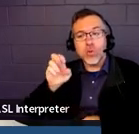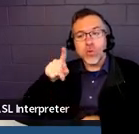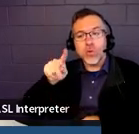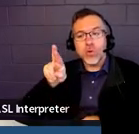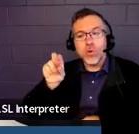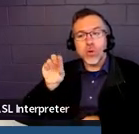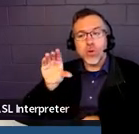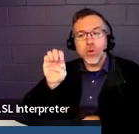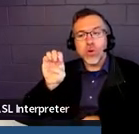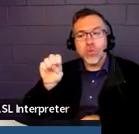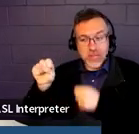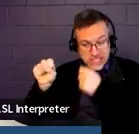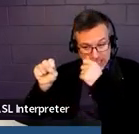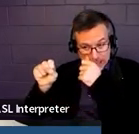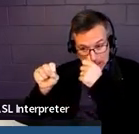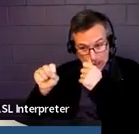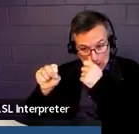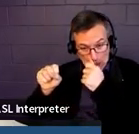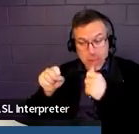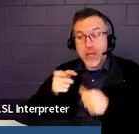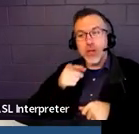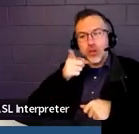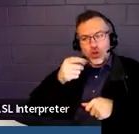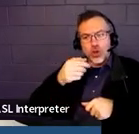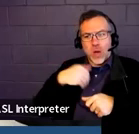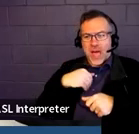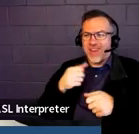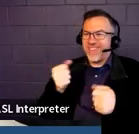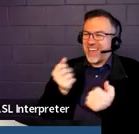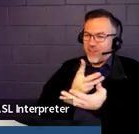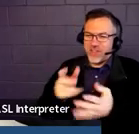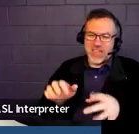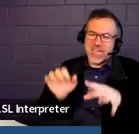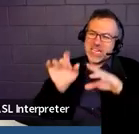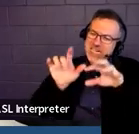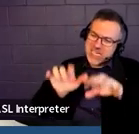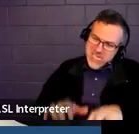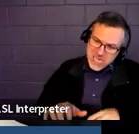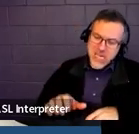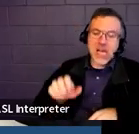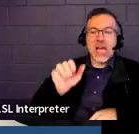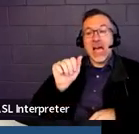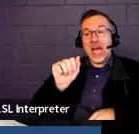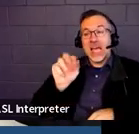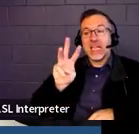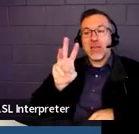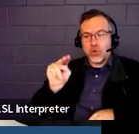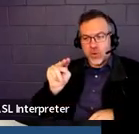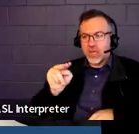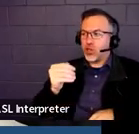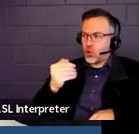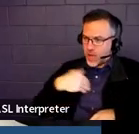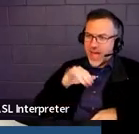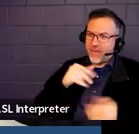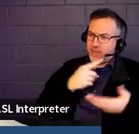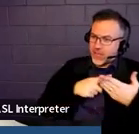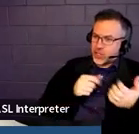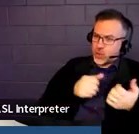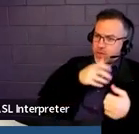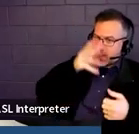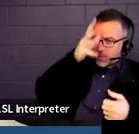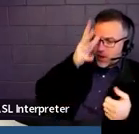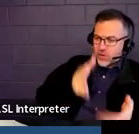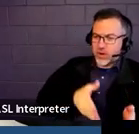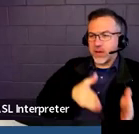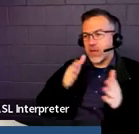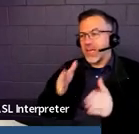ducks in a row, that we've detailed the AWN, that the discussion with the parent, we detailed everything that was said